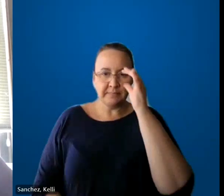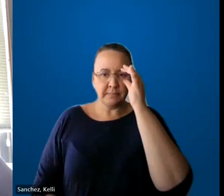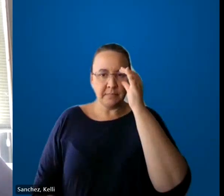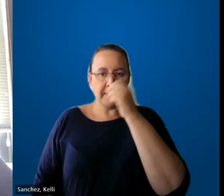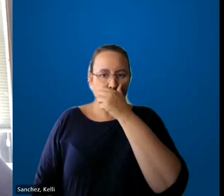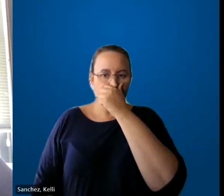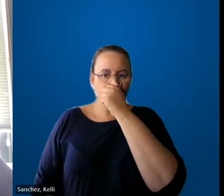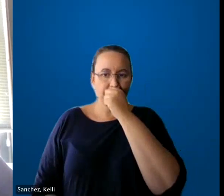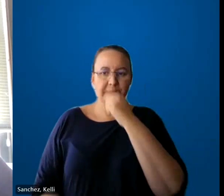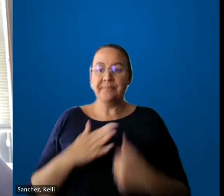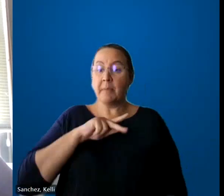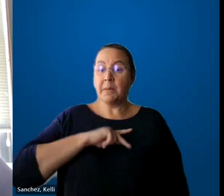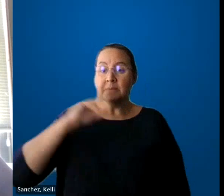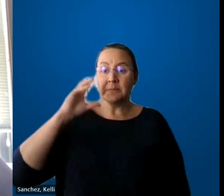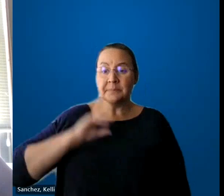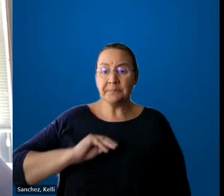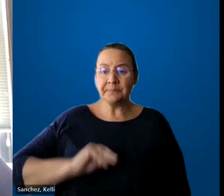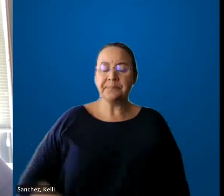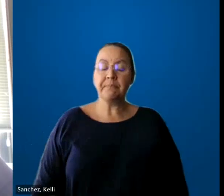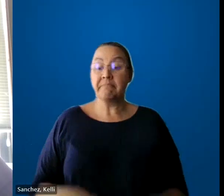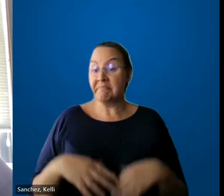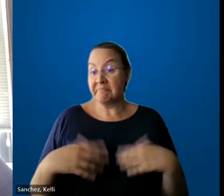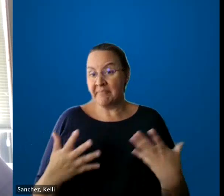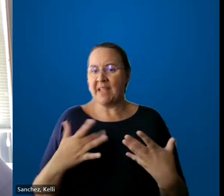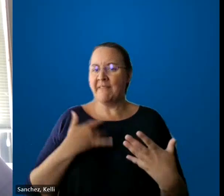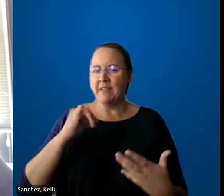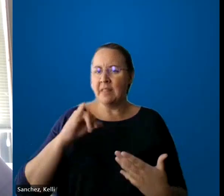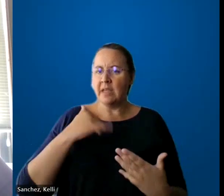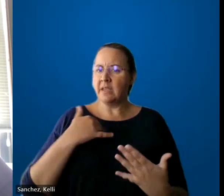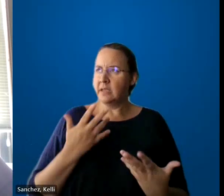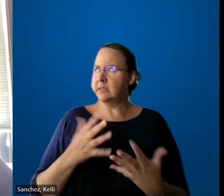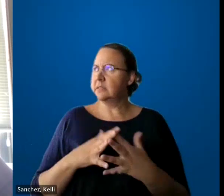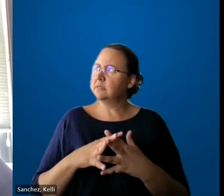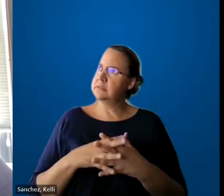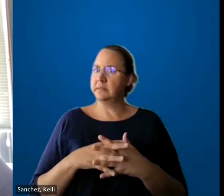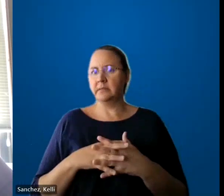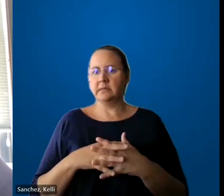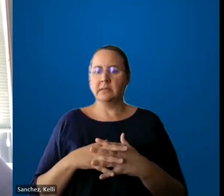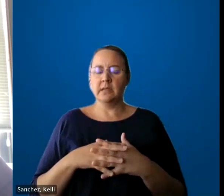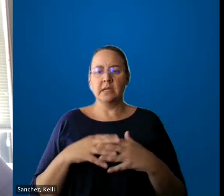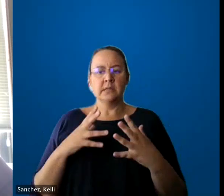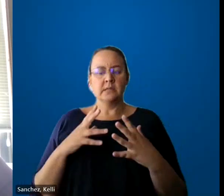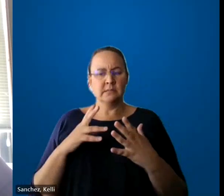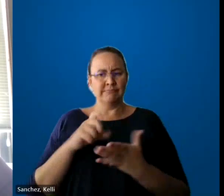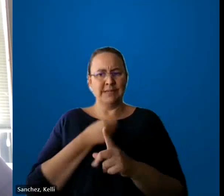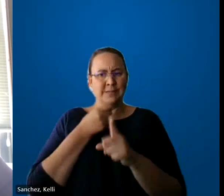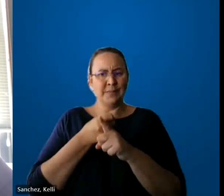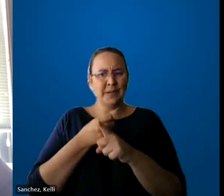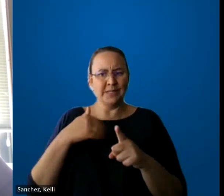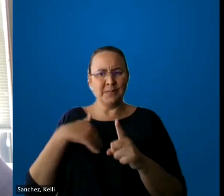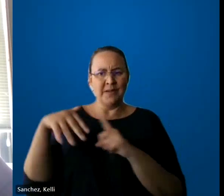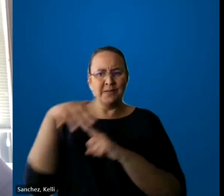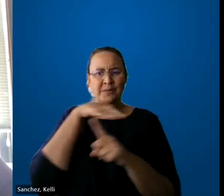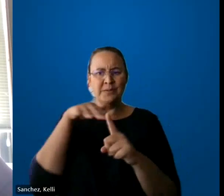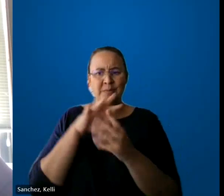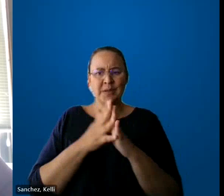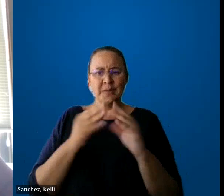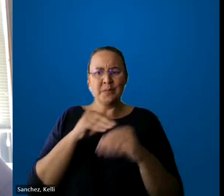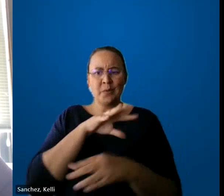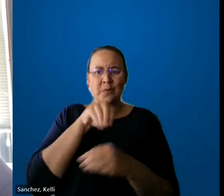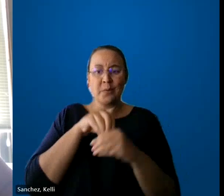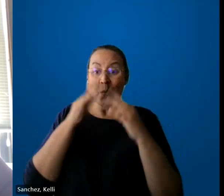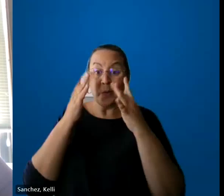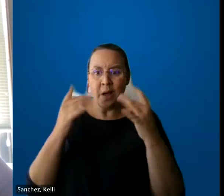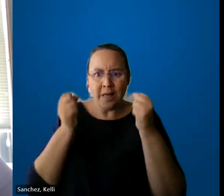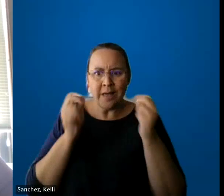My personal experience, I feel like has shaped the nature for environments to become more inclusive, because a lot